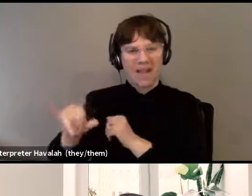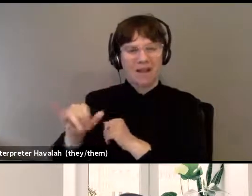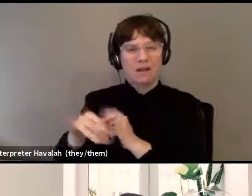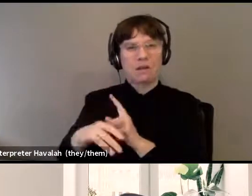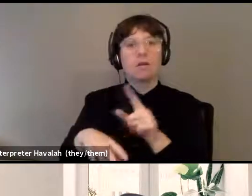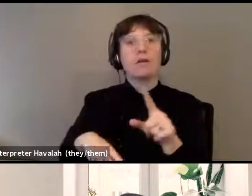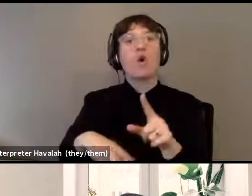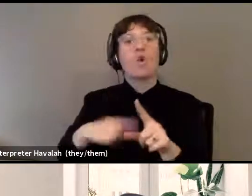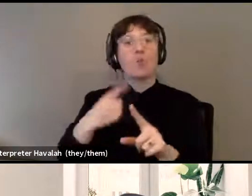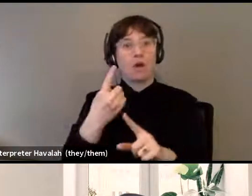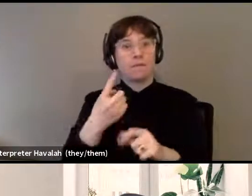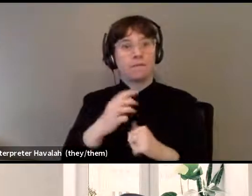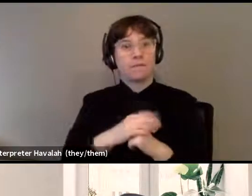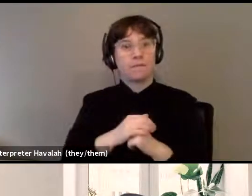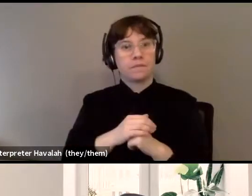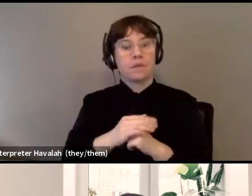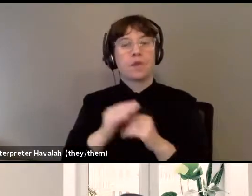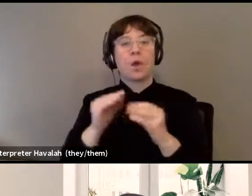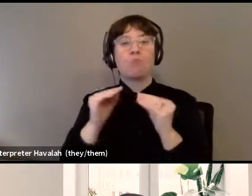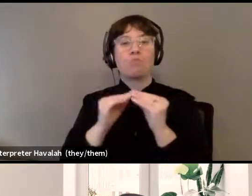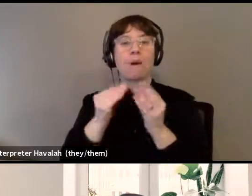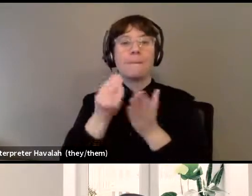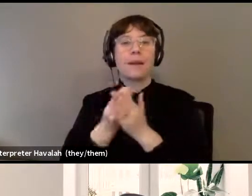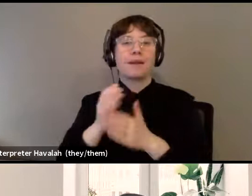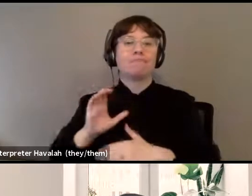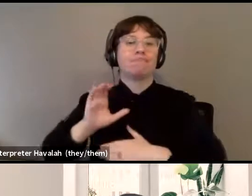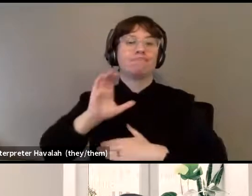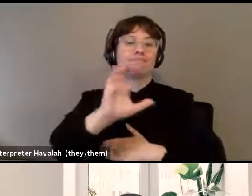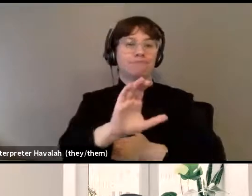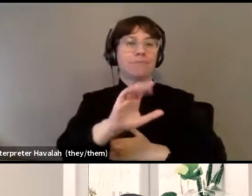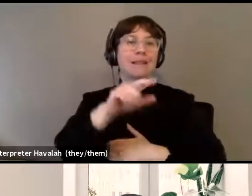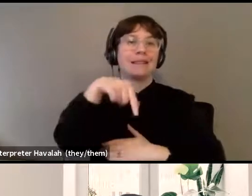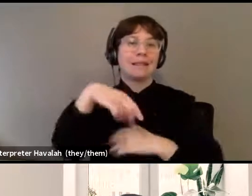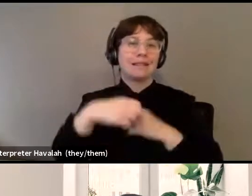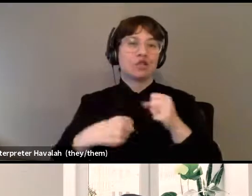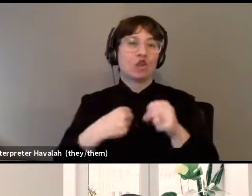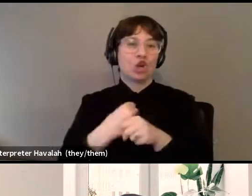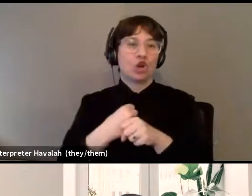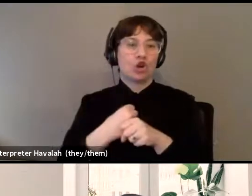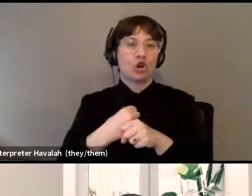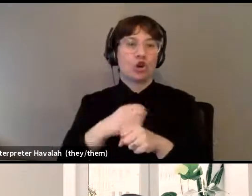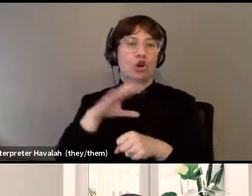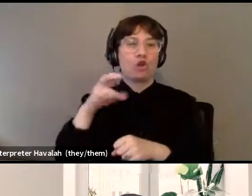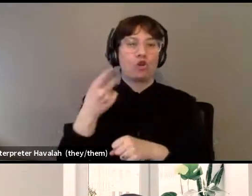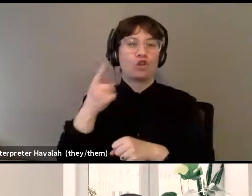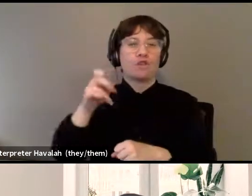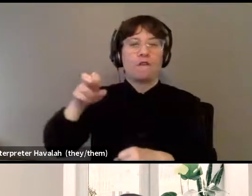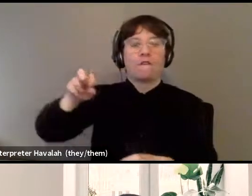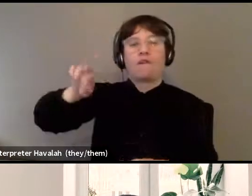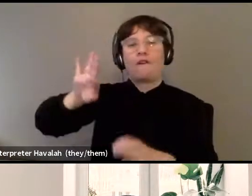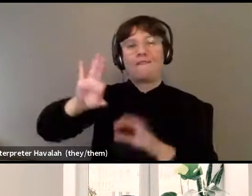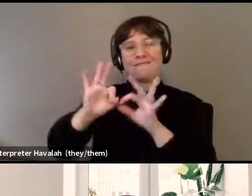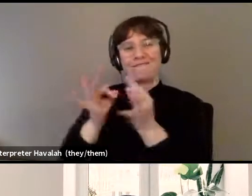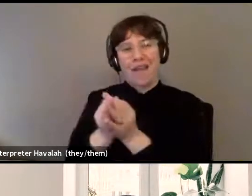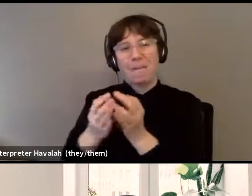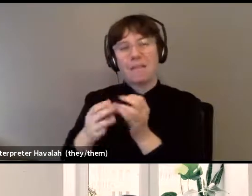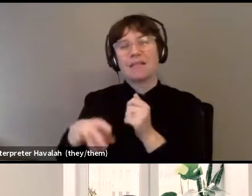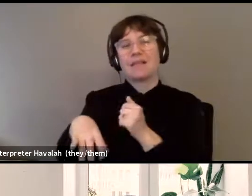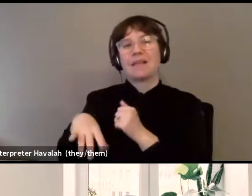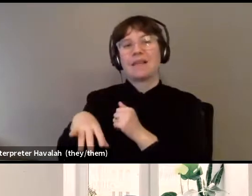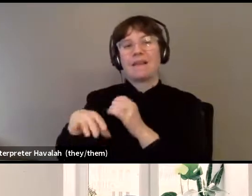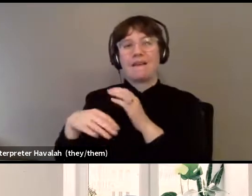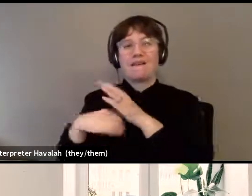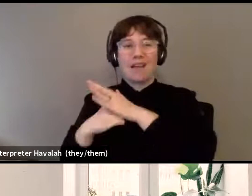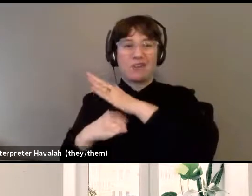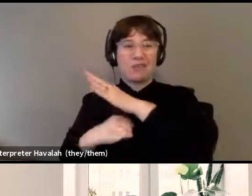what has come of it is there's been more funding towards Austin. This year, the Christopher Family Foundation with the Lumpkin Foundation and the Builders